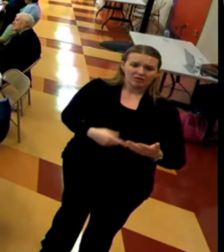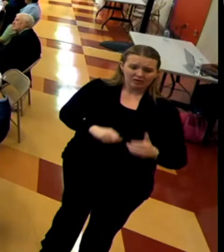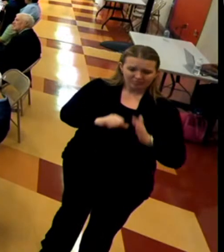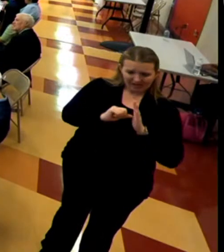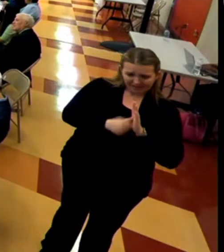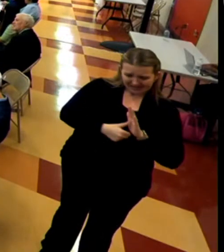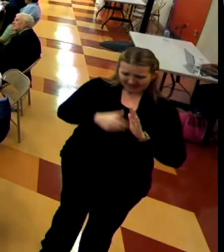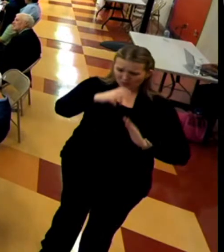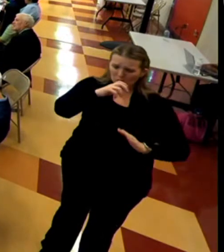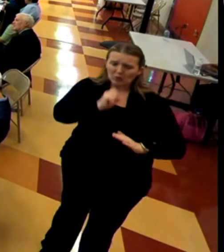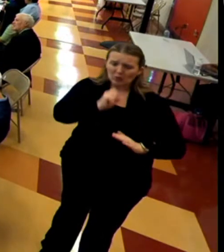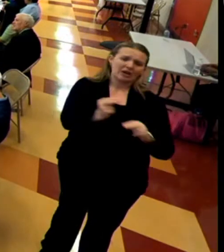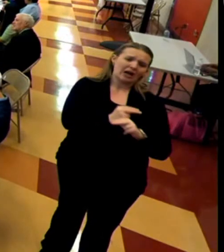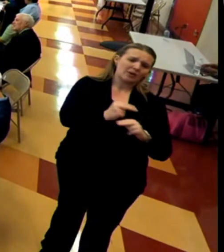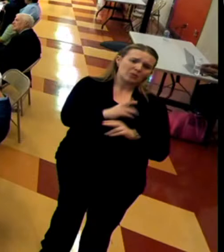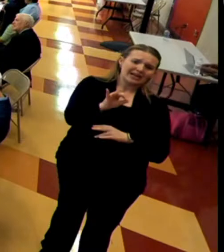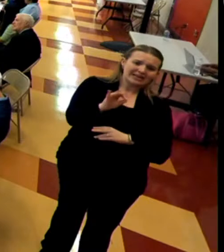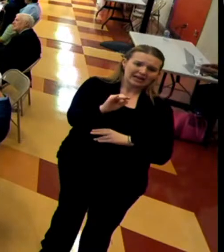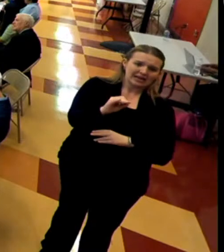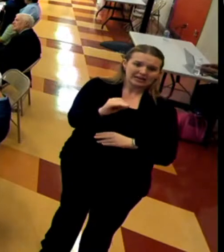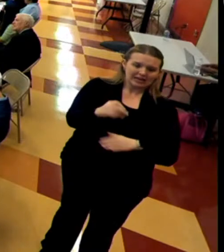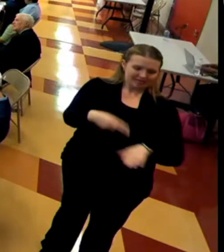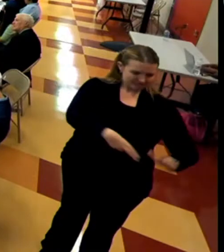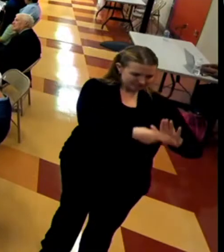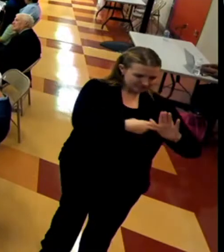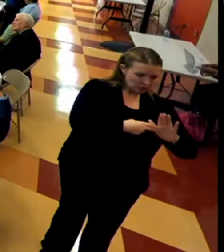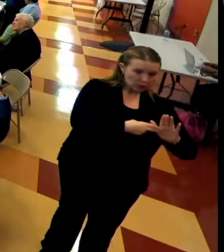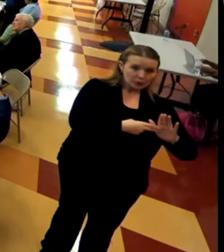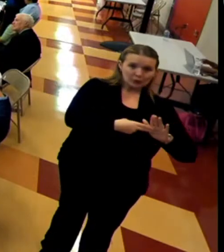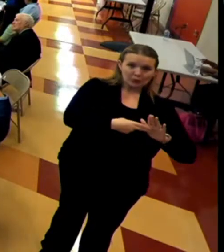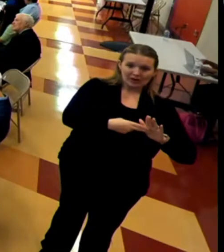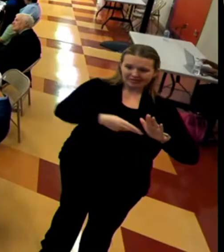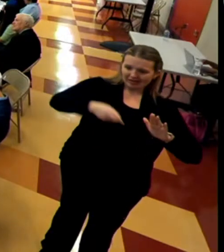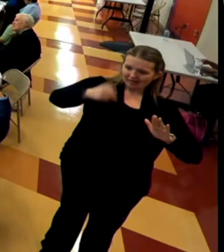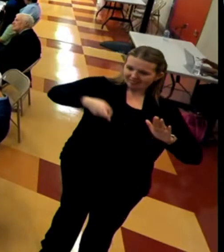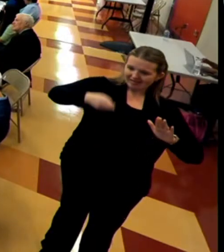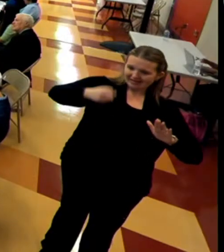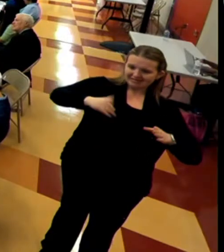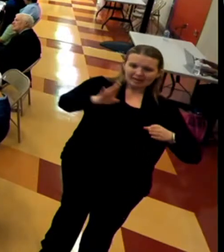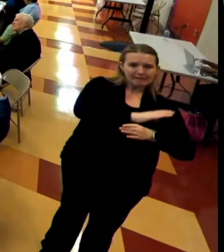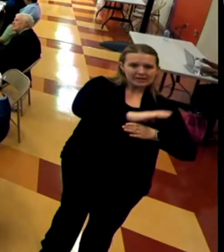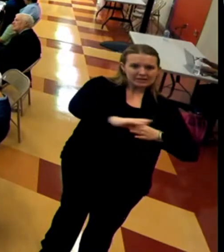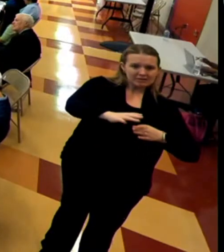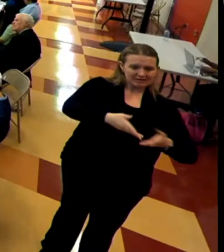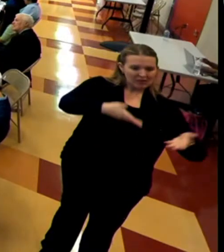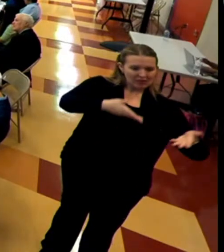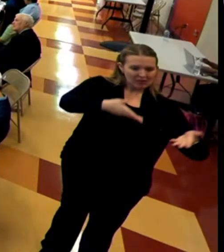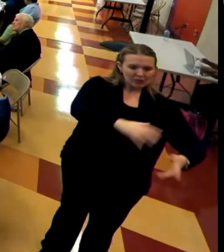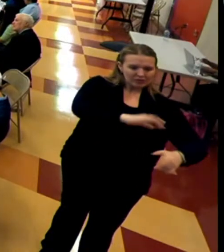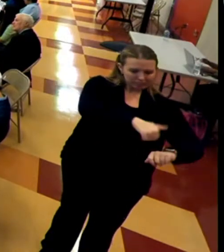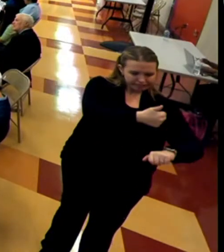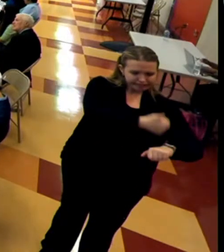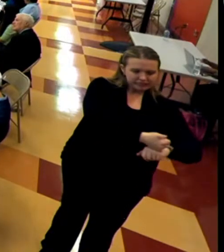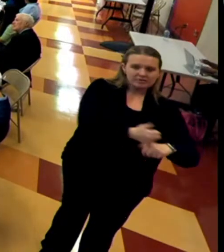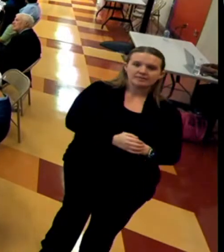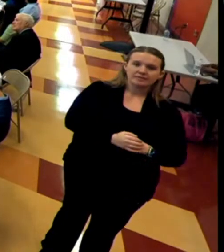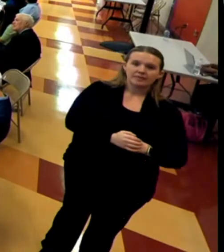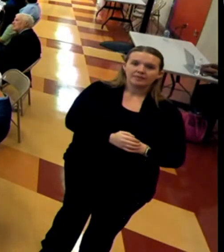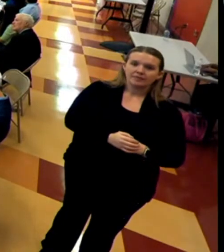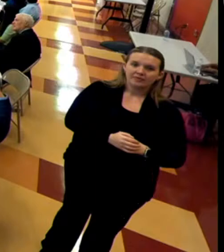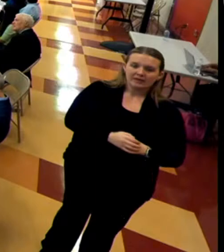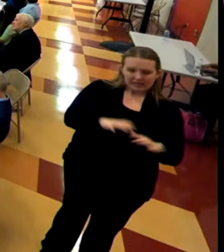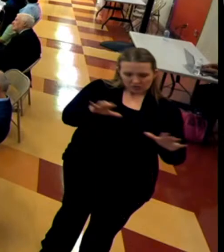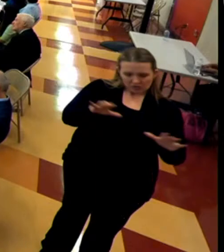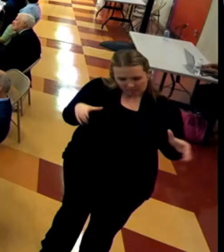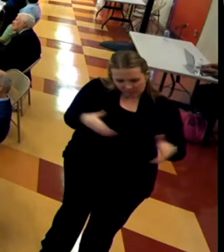Highway 90 and the designation that you had with the legacy businesses that are in here. And this does then unify, or